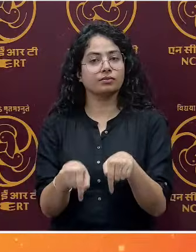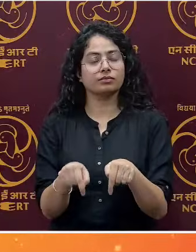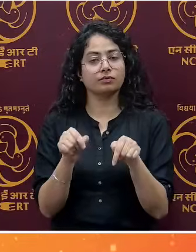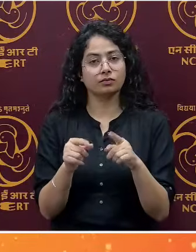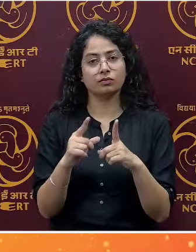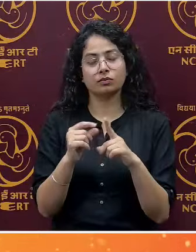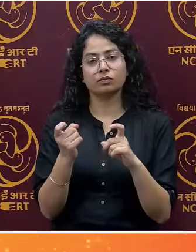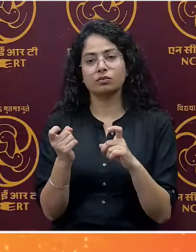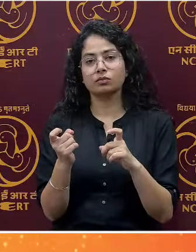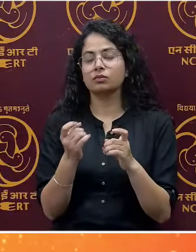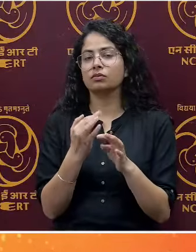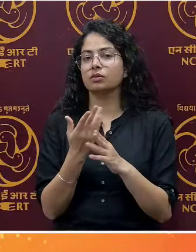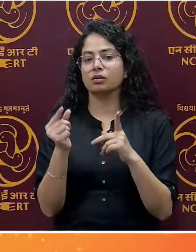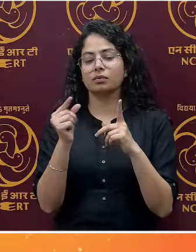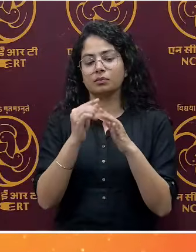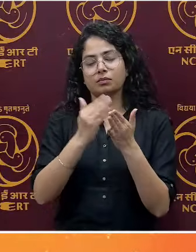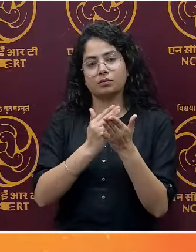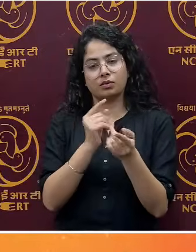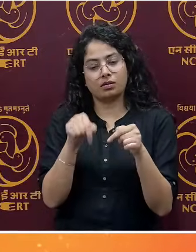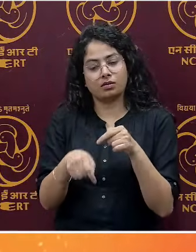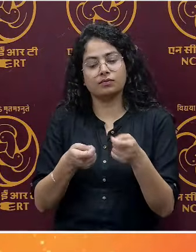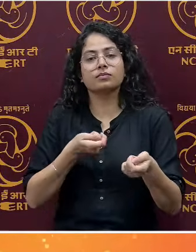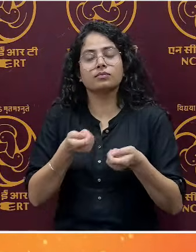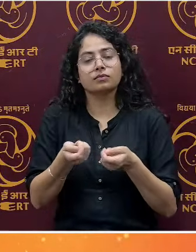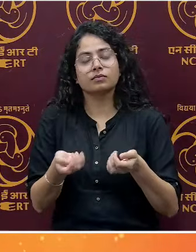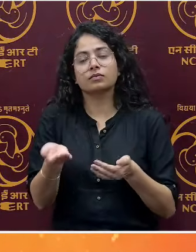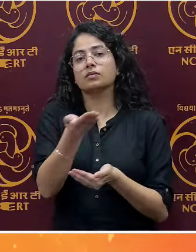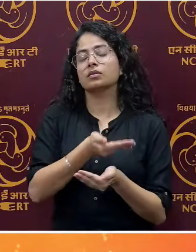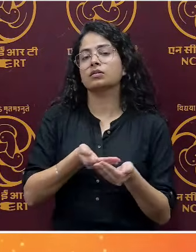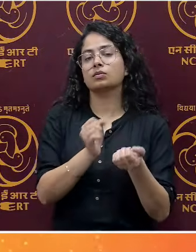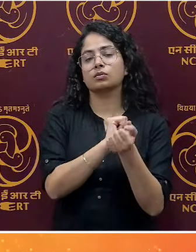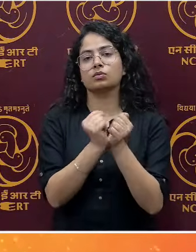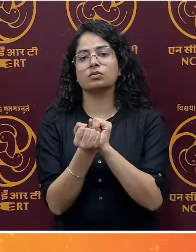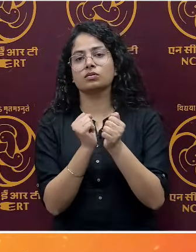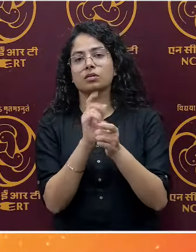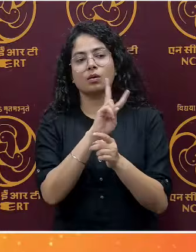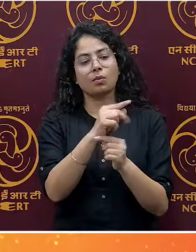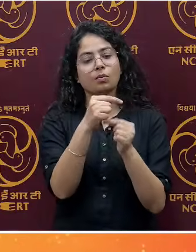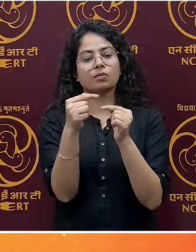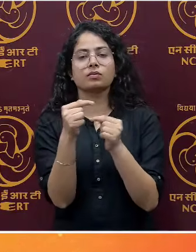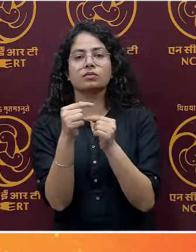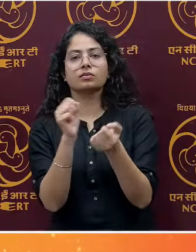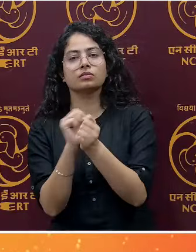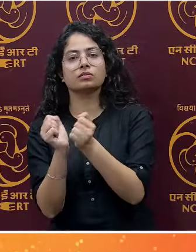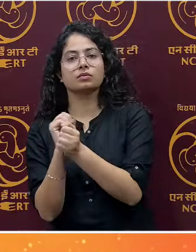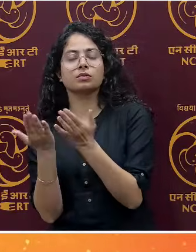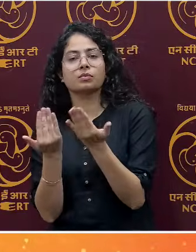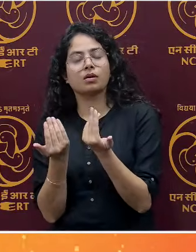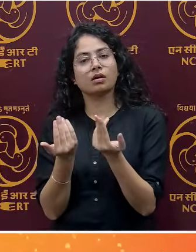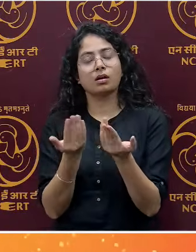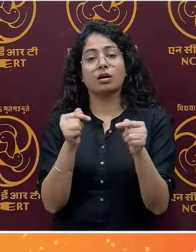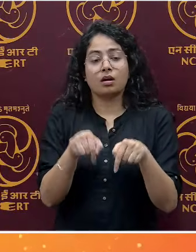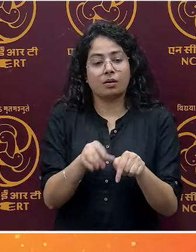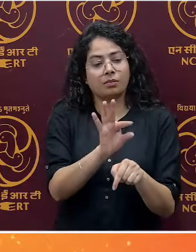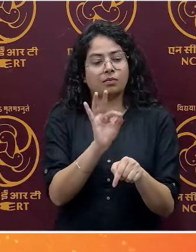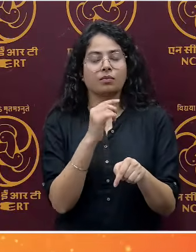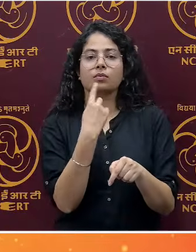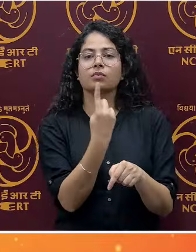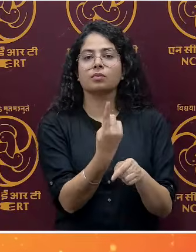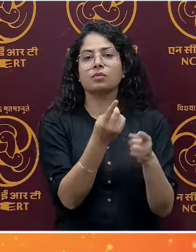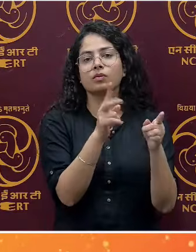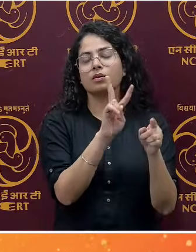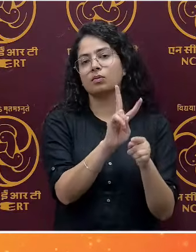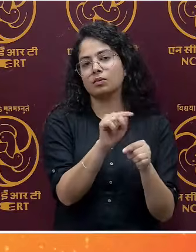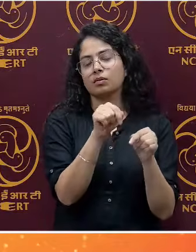doing programs in this control sections, you can also change number of variables there. That okay, let me take one variable, how